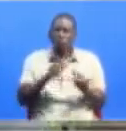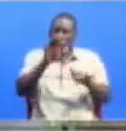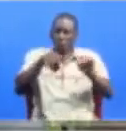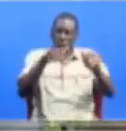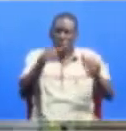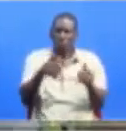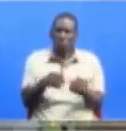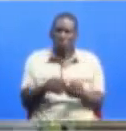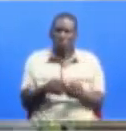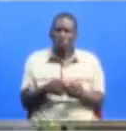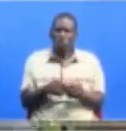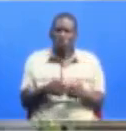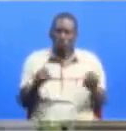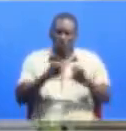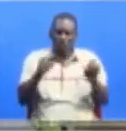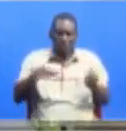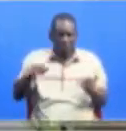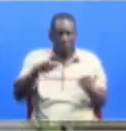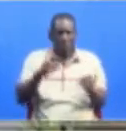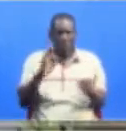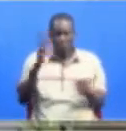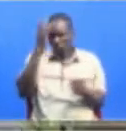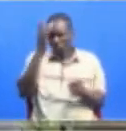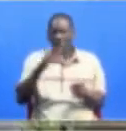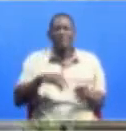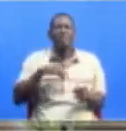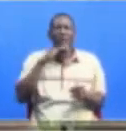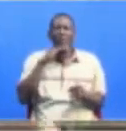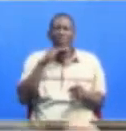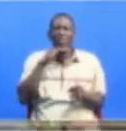to re-cleanse the place, because death